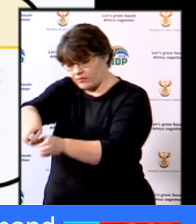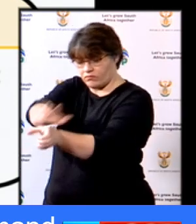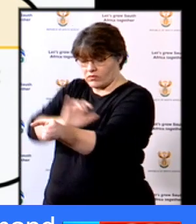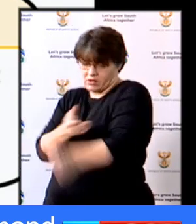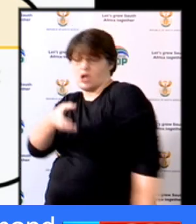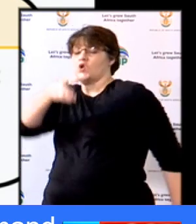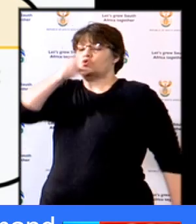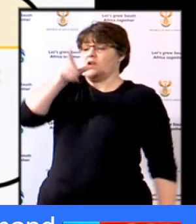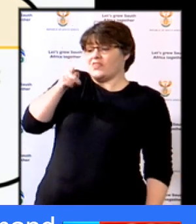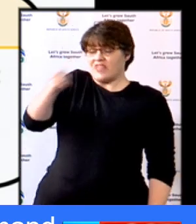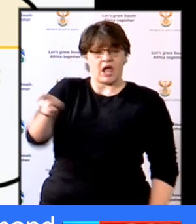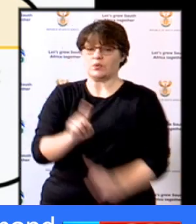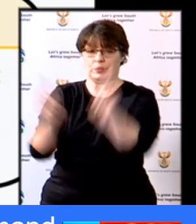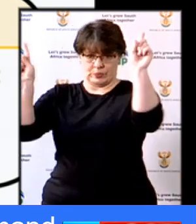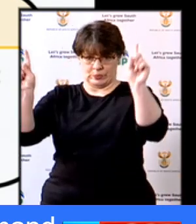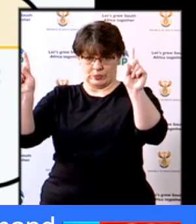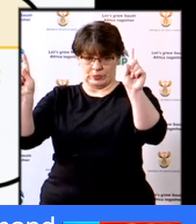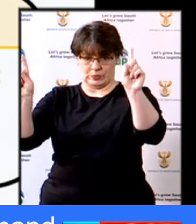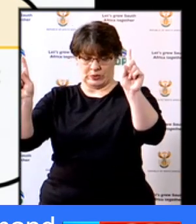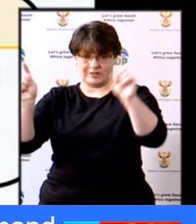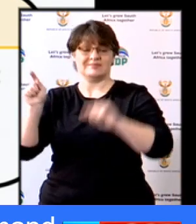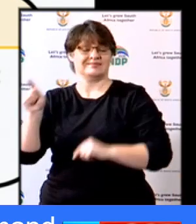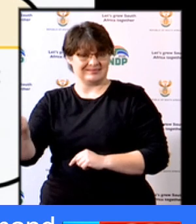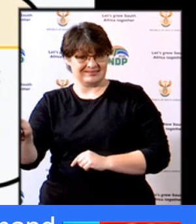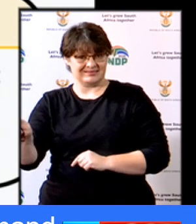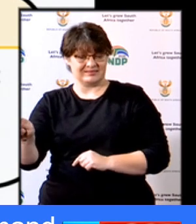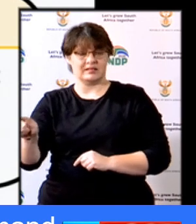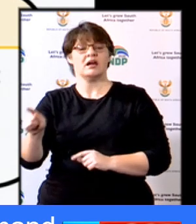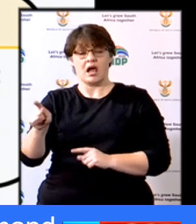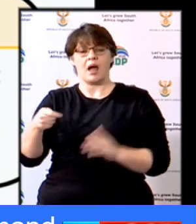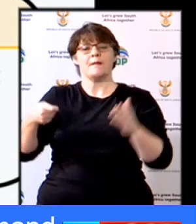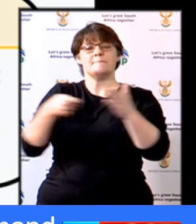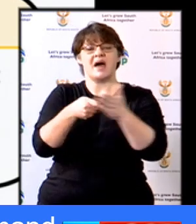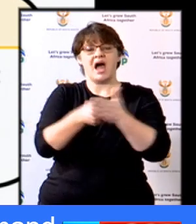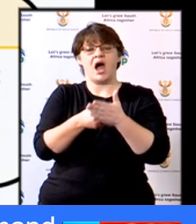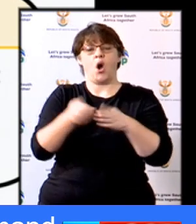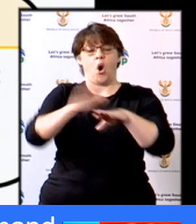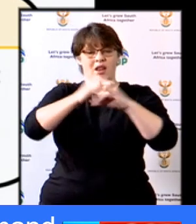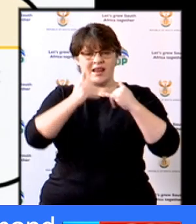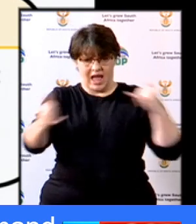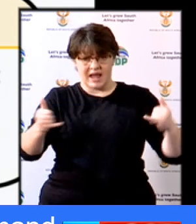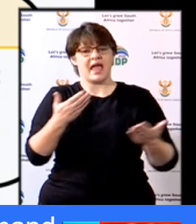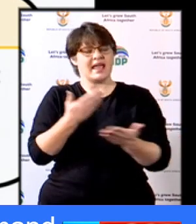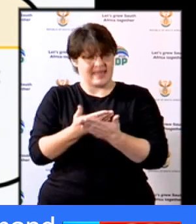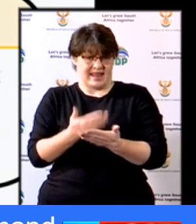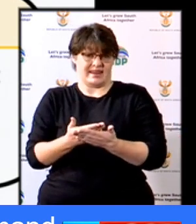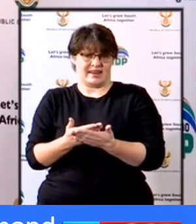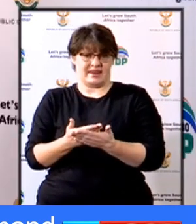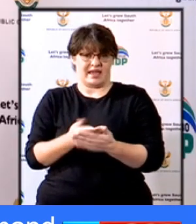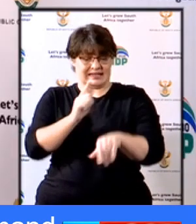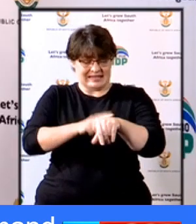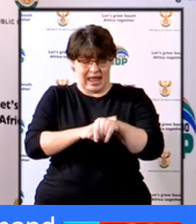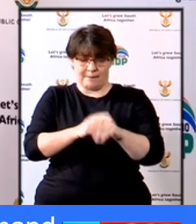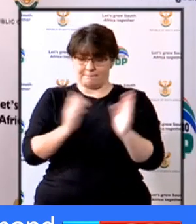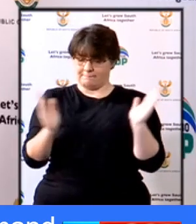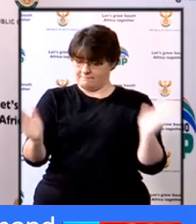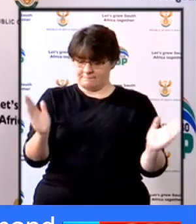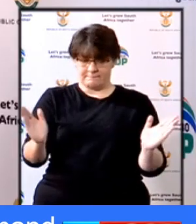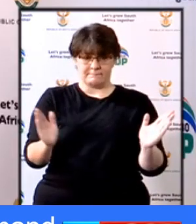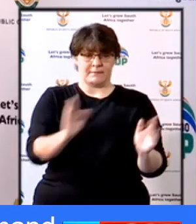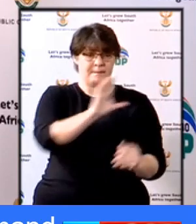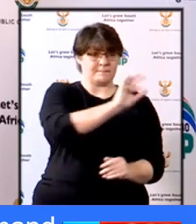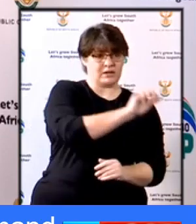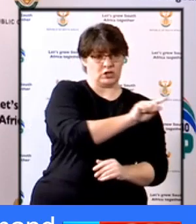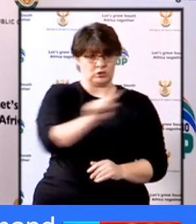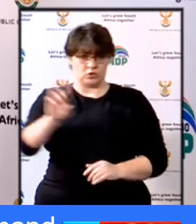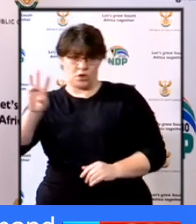and e-commerce sales will be permitted subject to the same on-site trade days and times. The